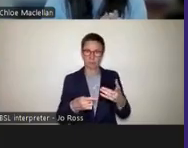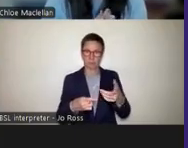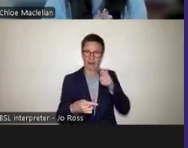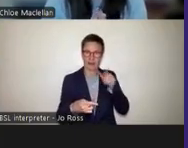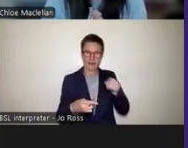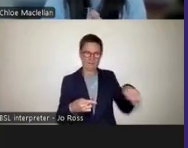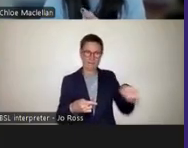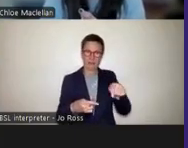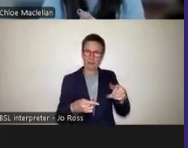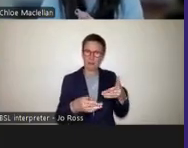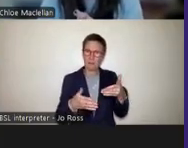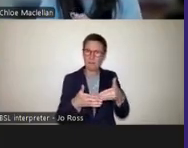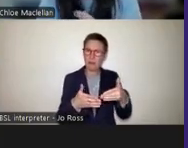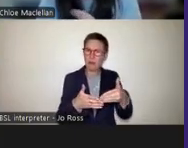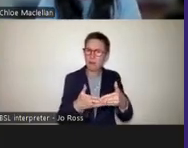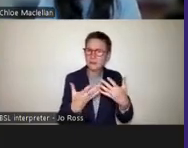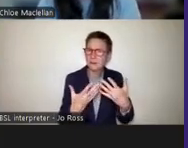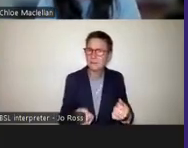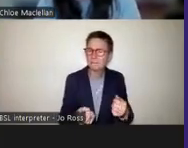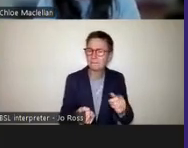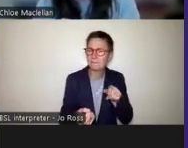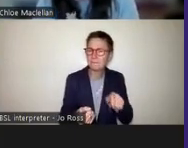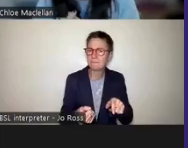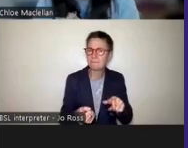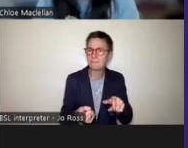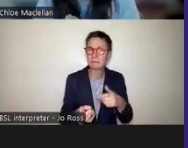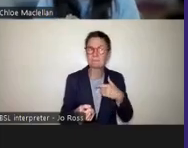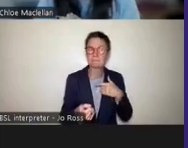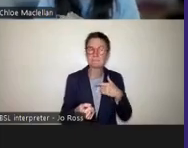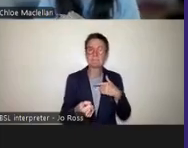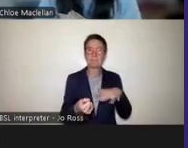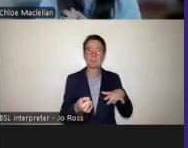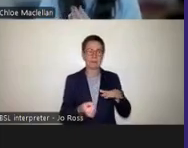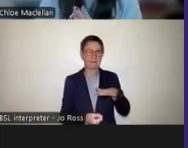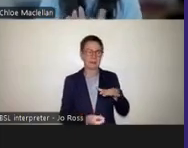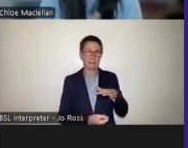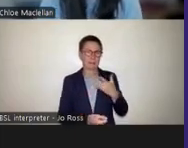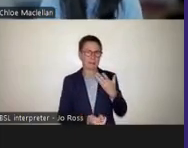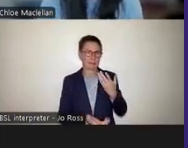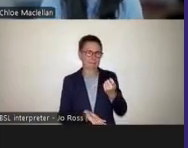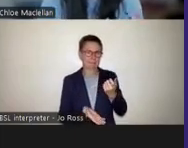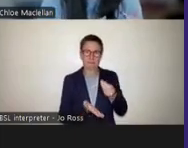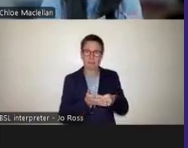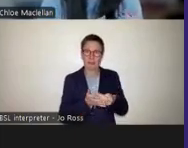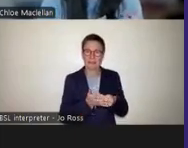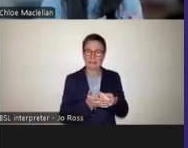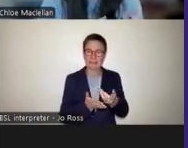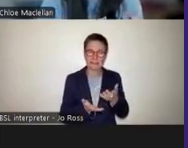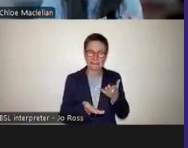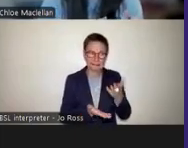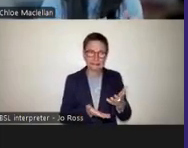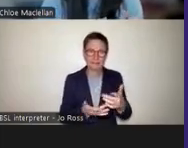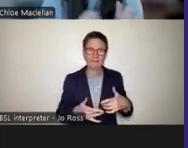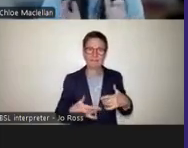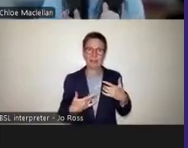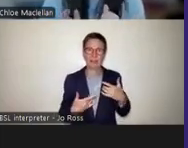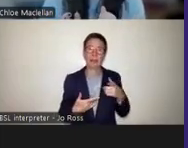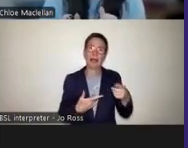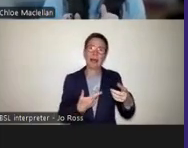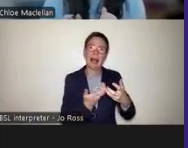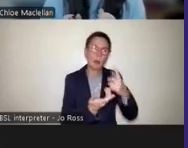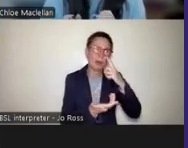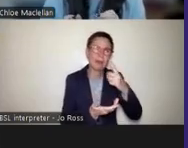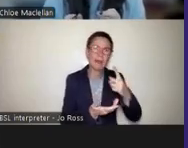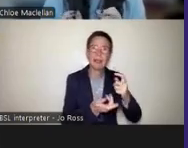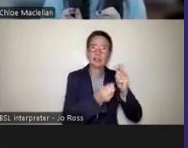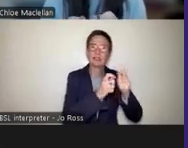barriers? What would it feel like for a low income family in this scenario, and how could the organisation remove the barriers? It's a lot to